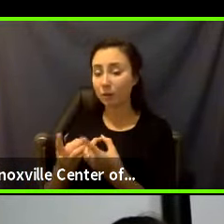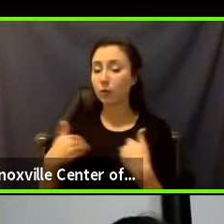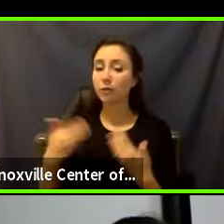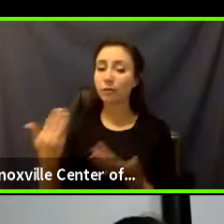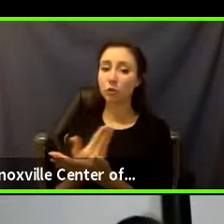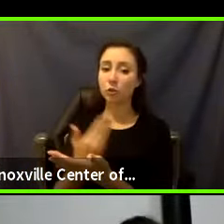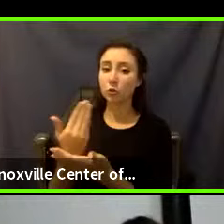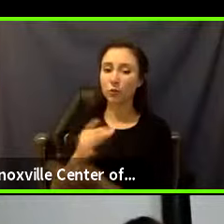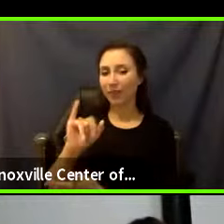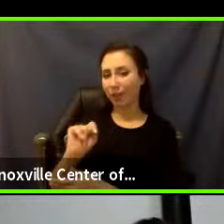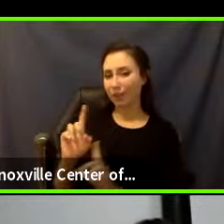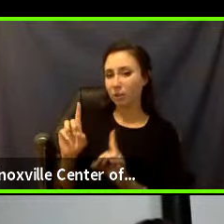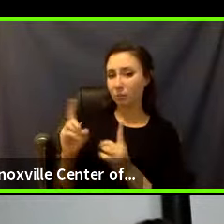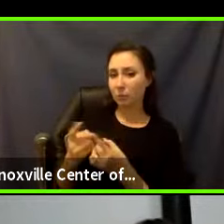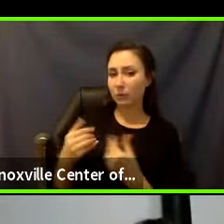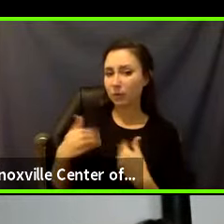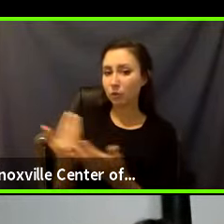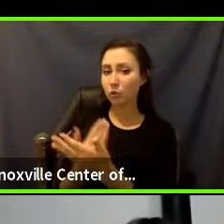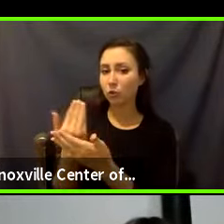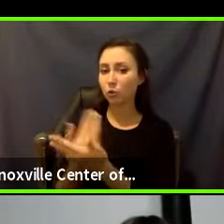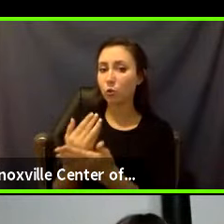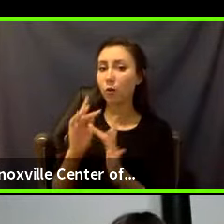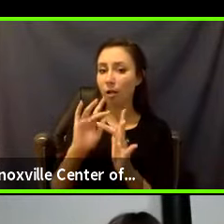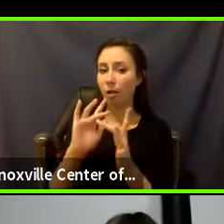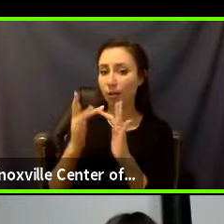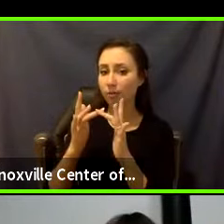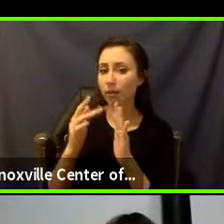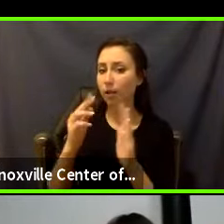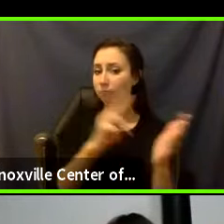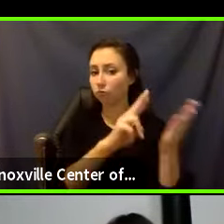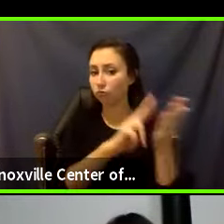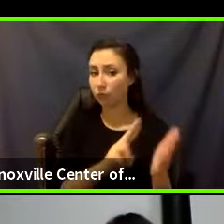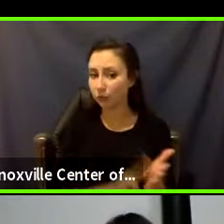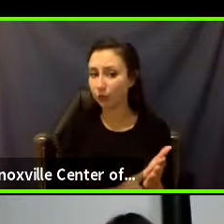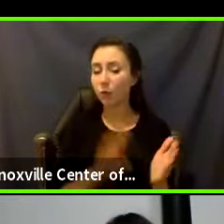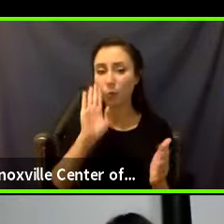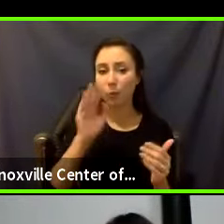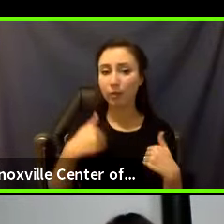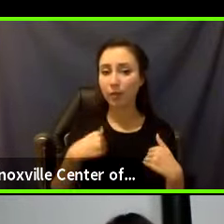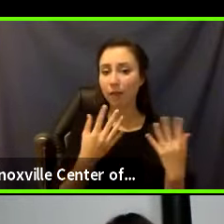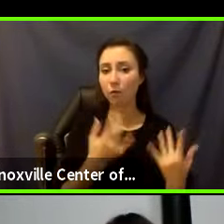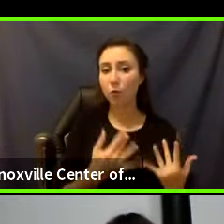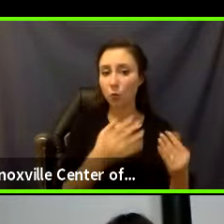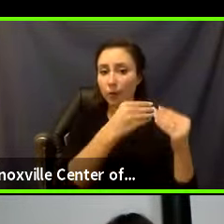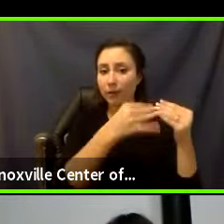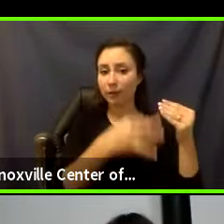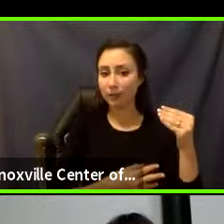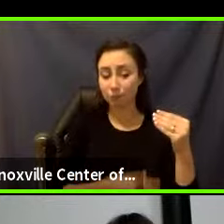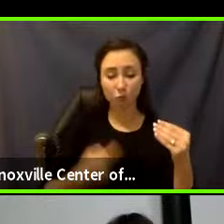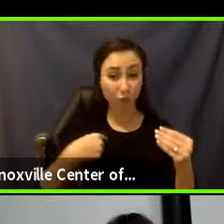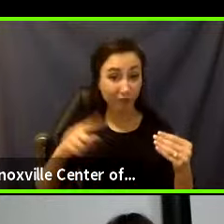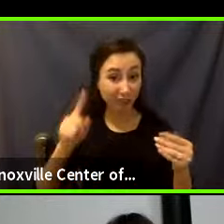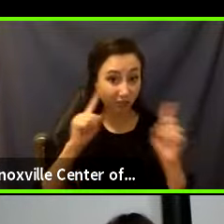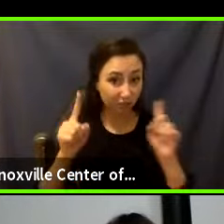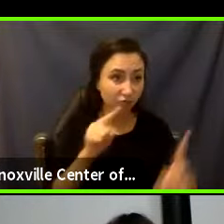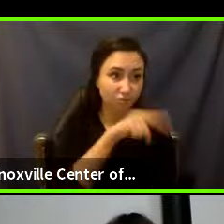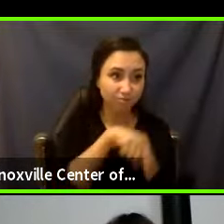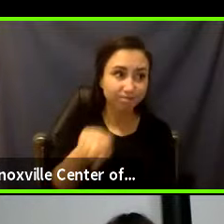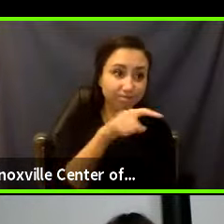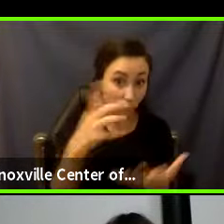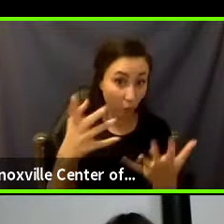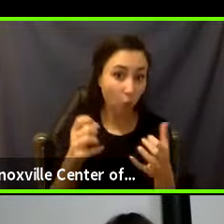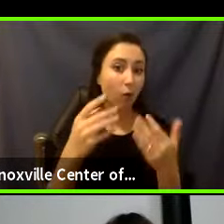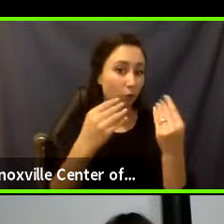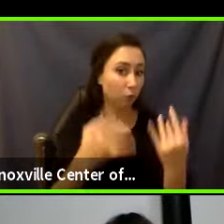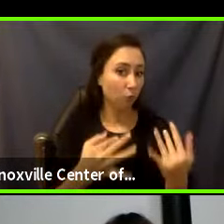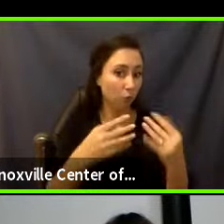and scheduling system that will have a wait list option. We have heard the desire for a wait list from our community and are